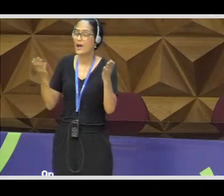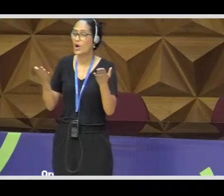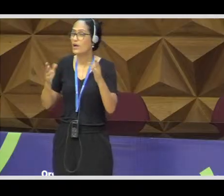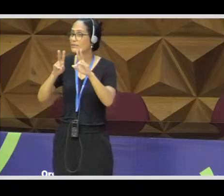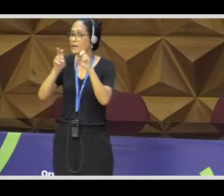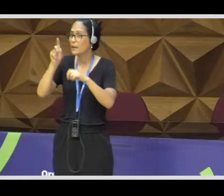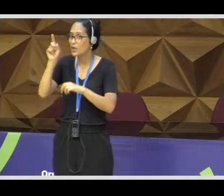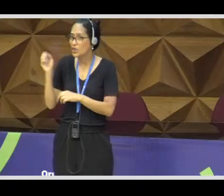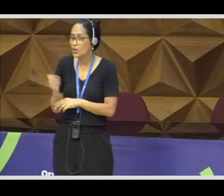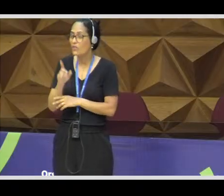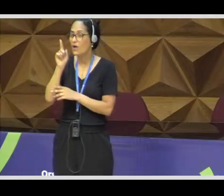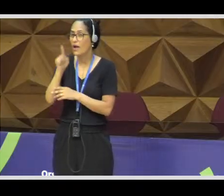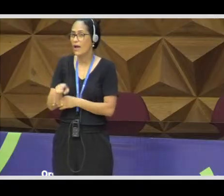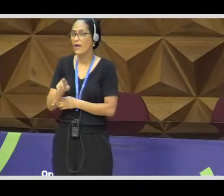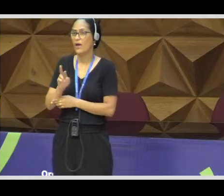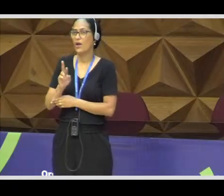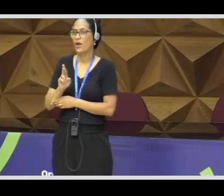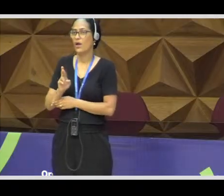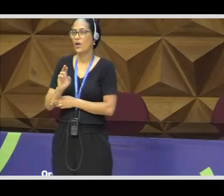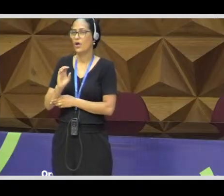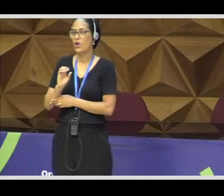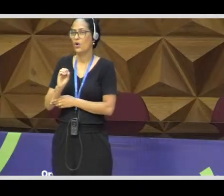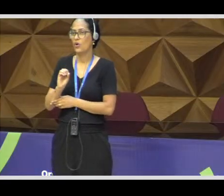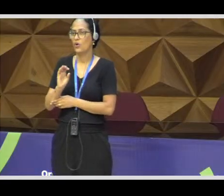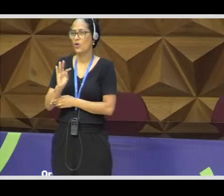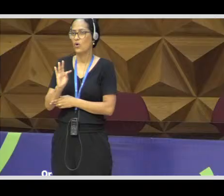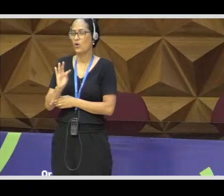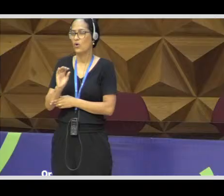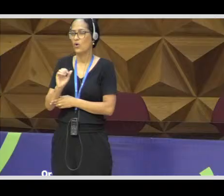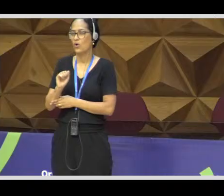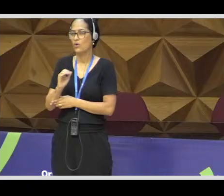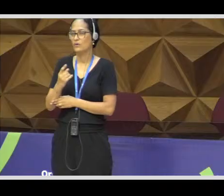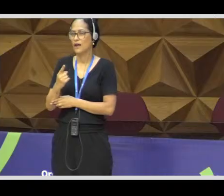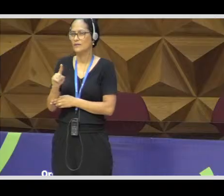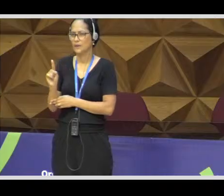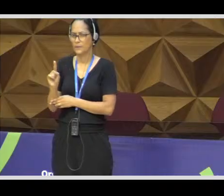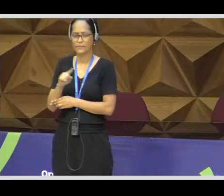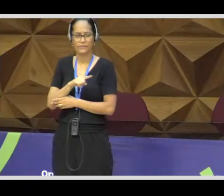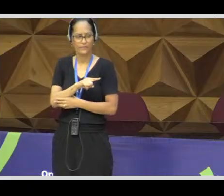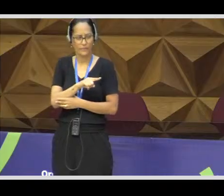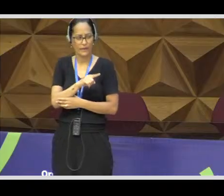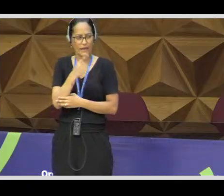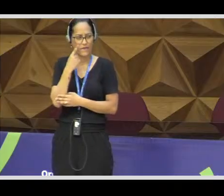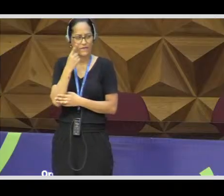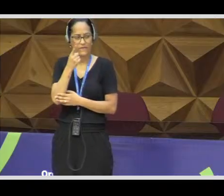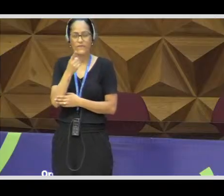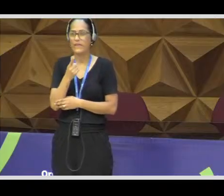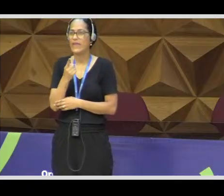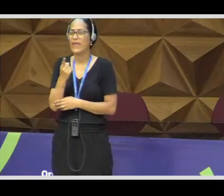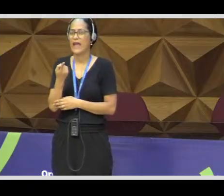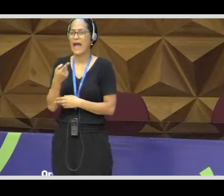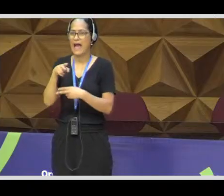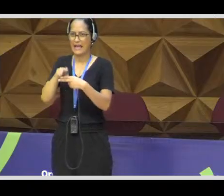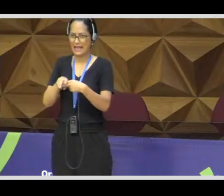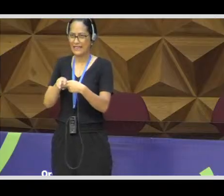So you can see the setup in the top left there. We bought a gaming chair which you can rotate on different axes.